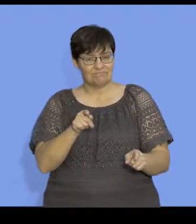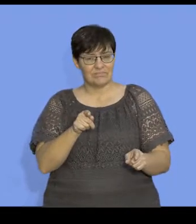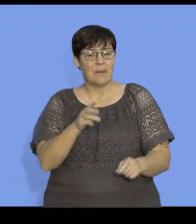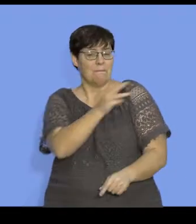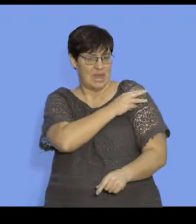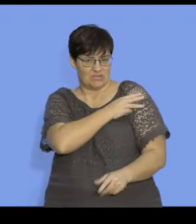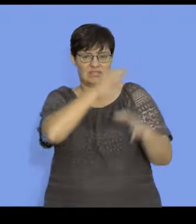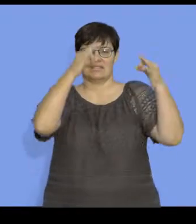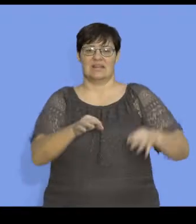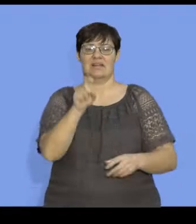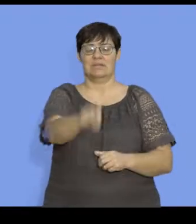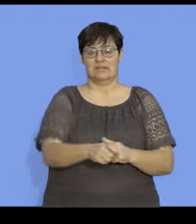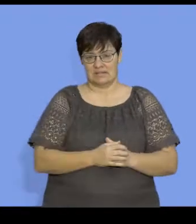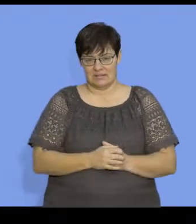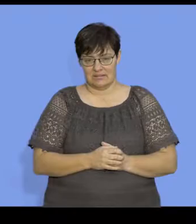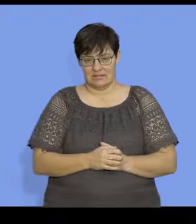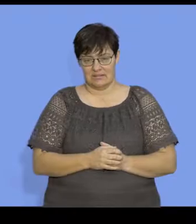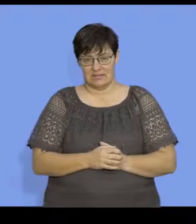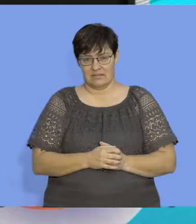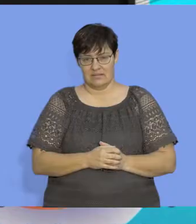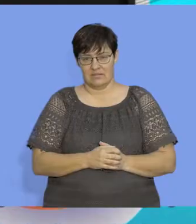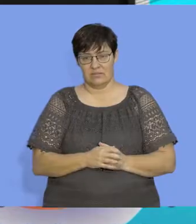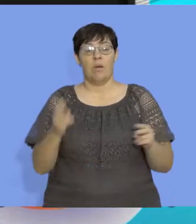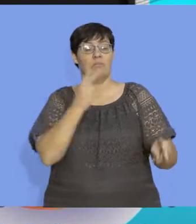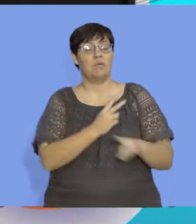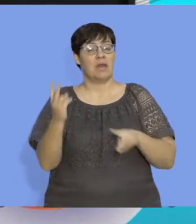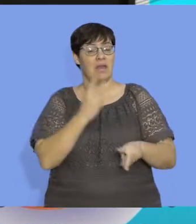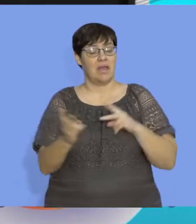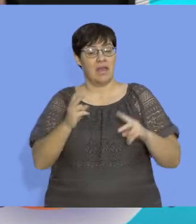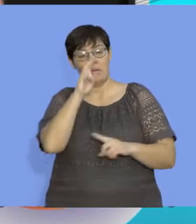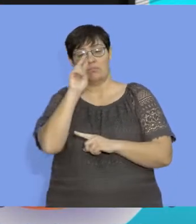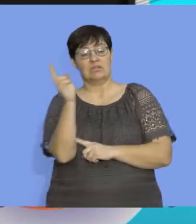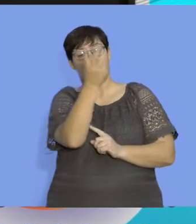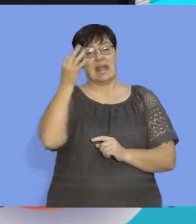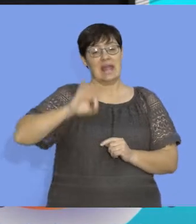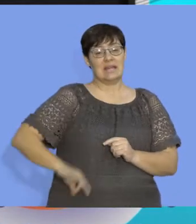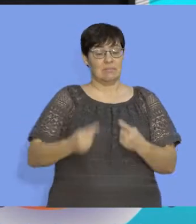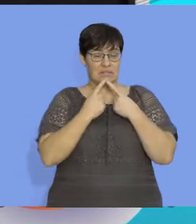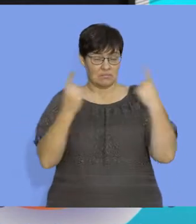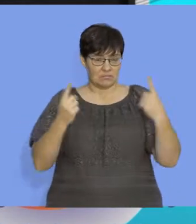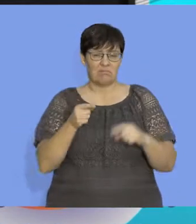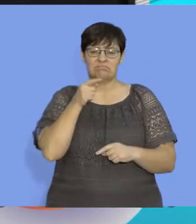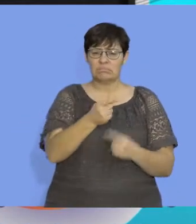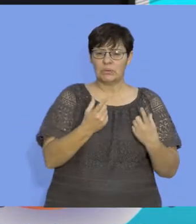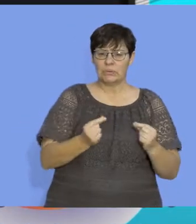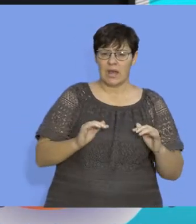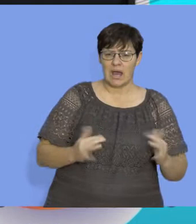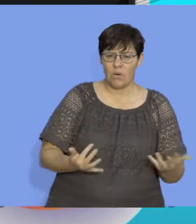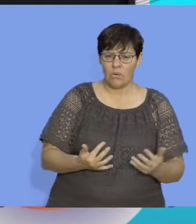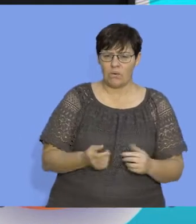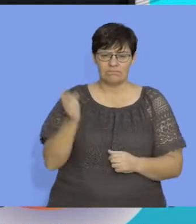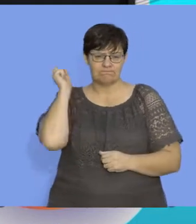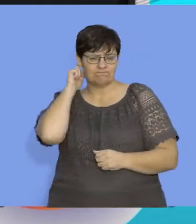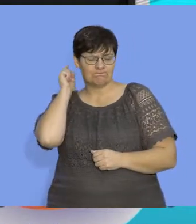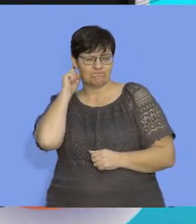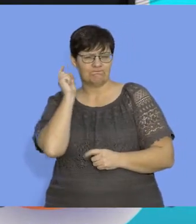management decisions. So once again, when we're preparing the projected income statement, it is done with this in